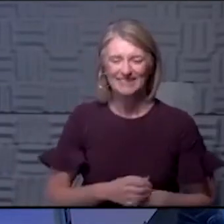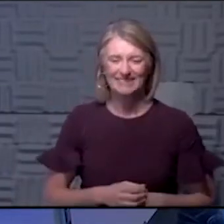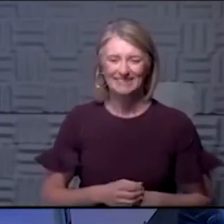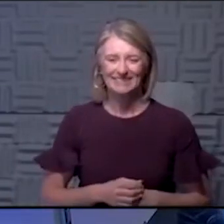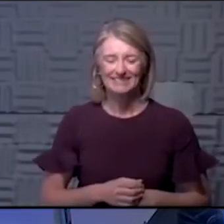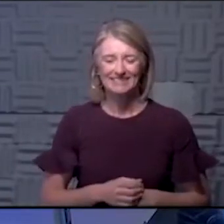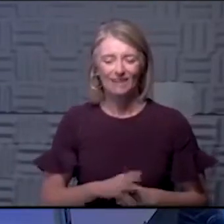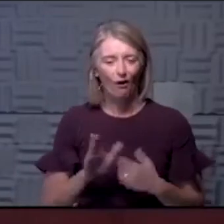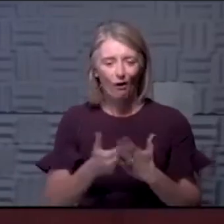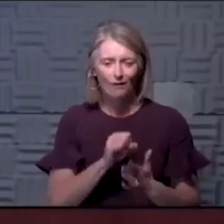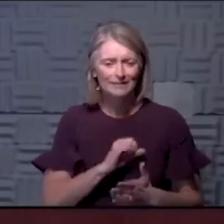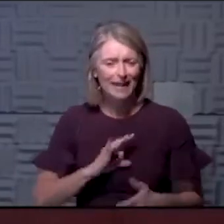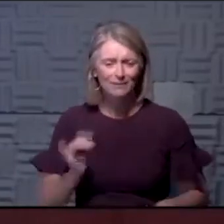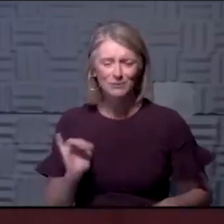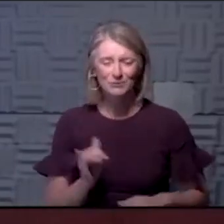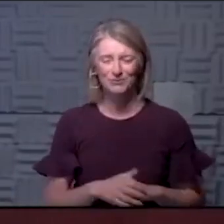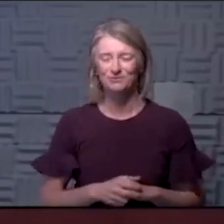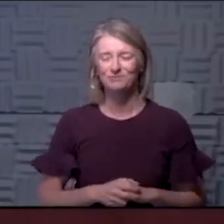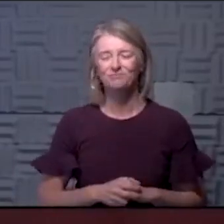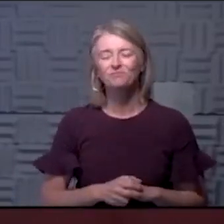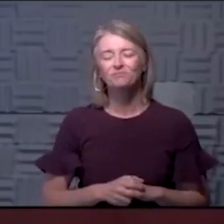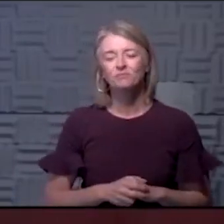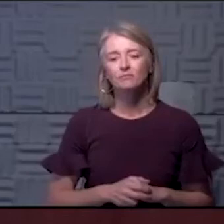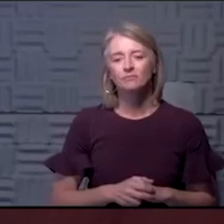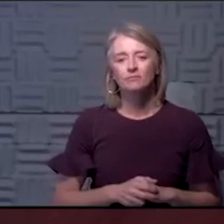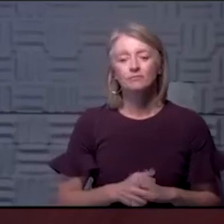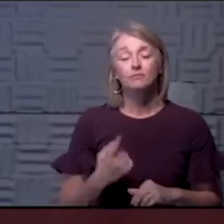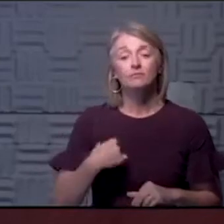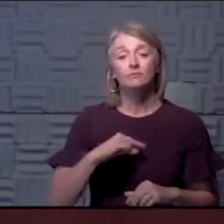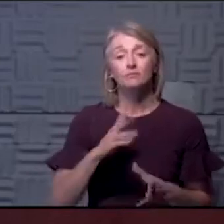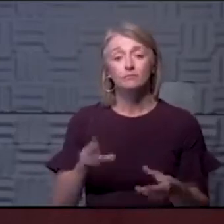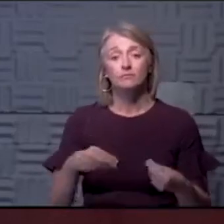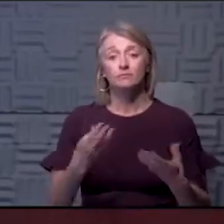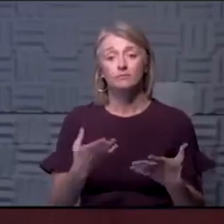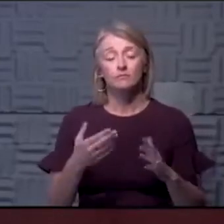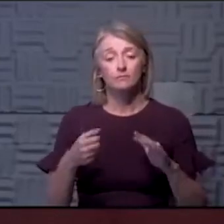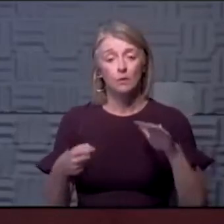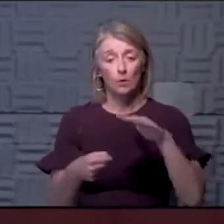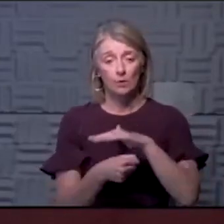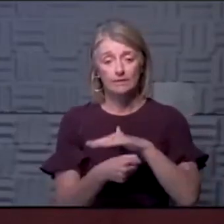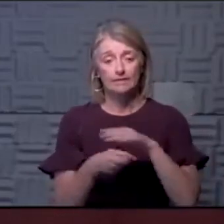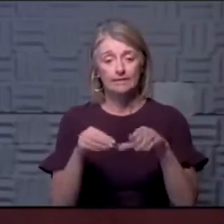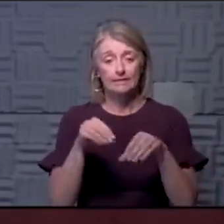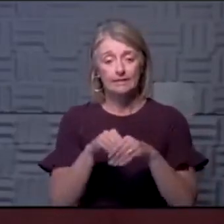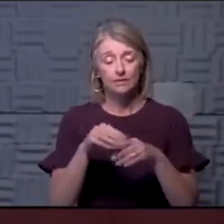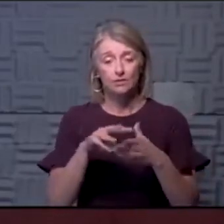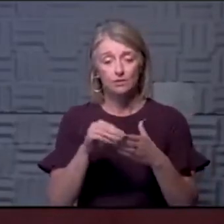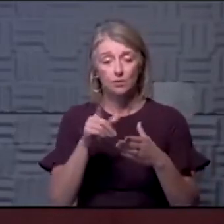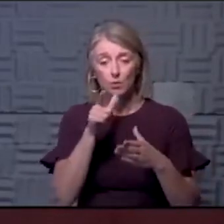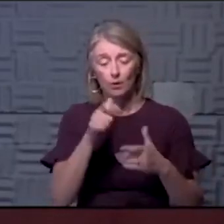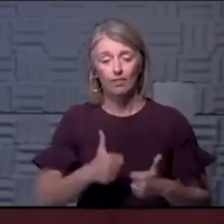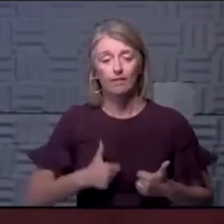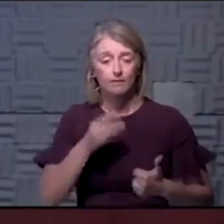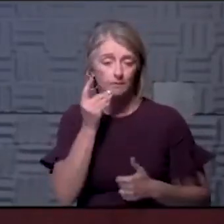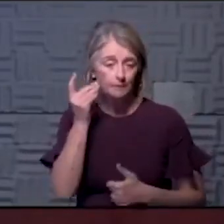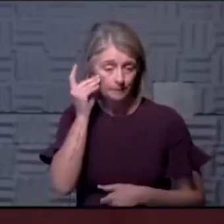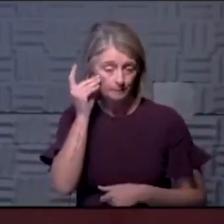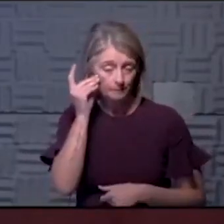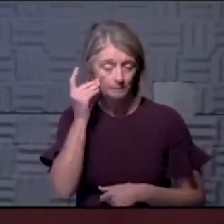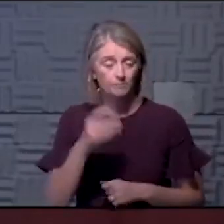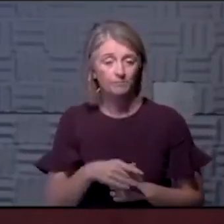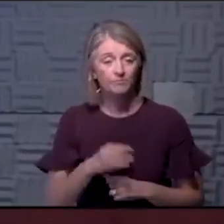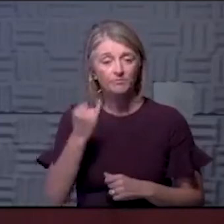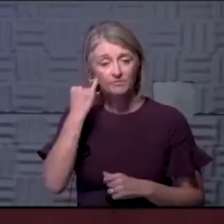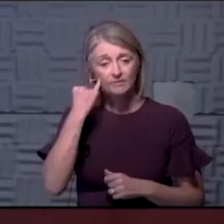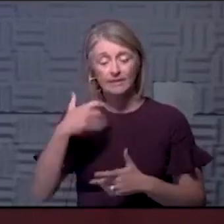including our faculty and staff. So, we provide quarantining for those that are in our student housing. And if